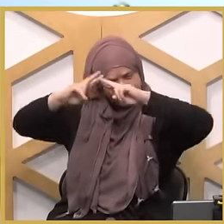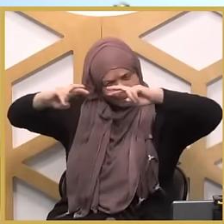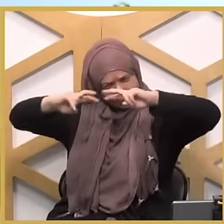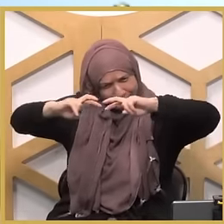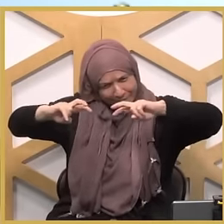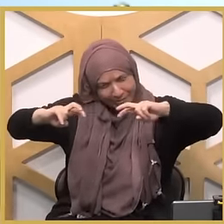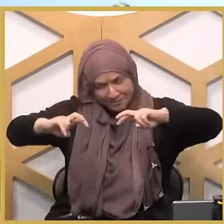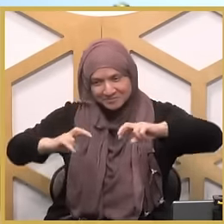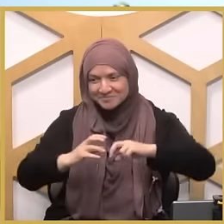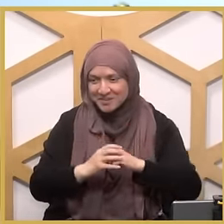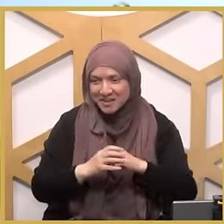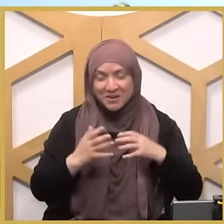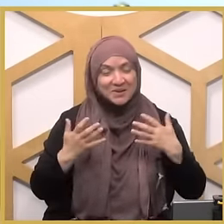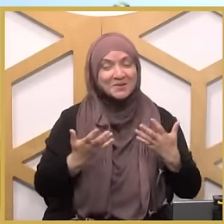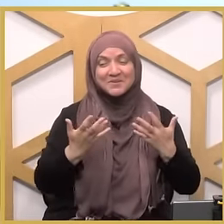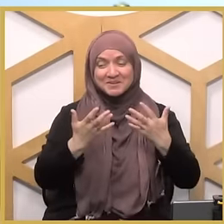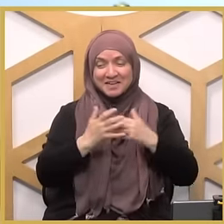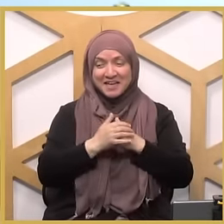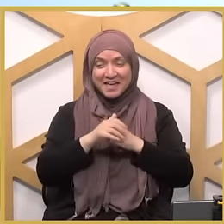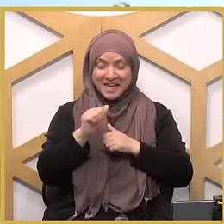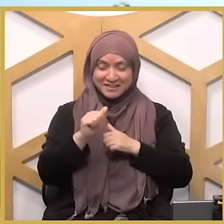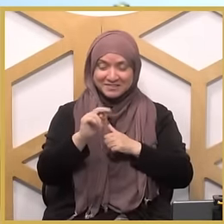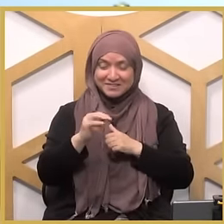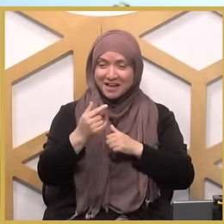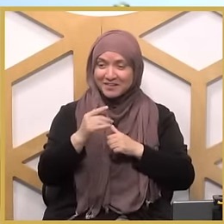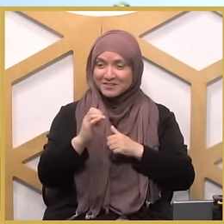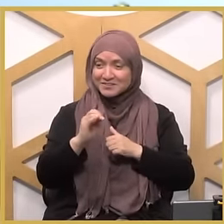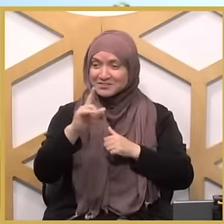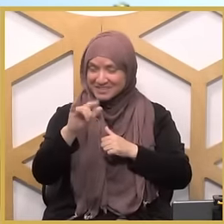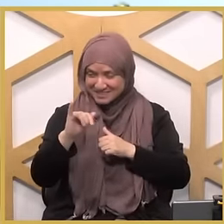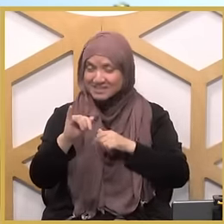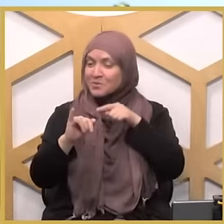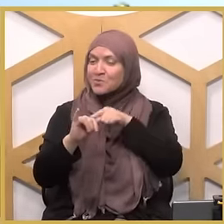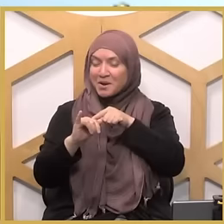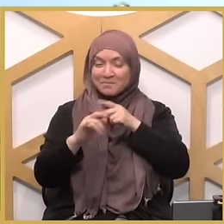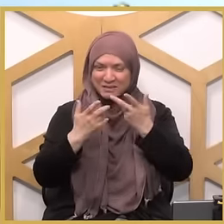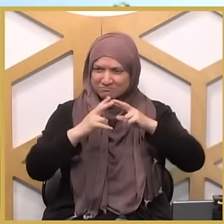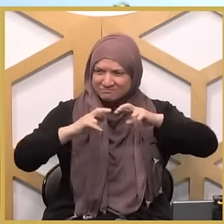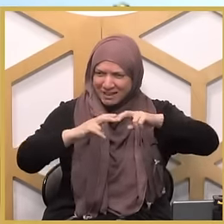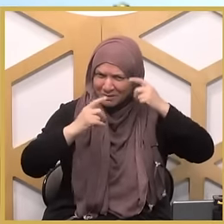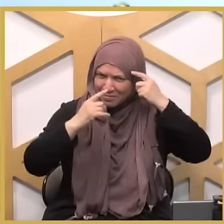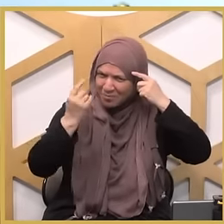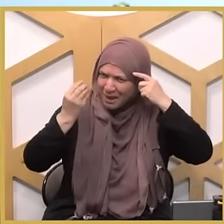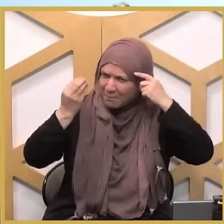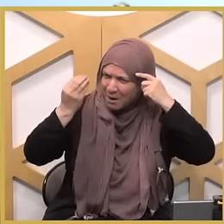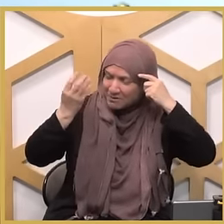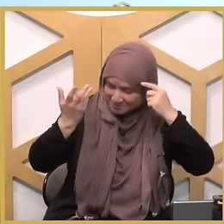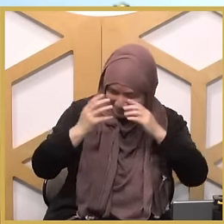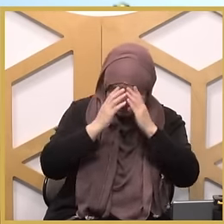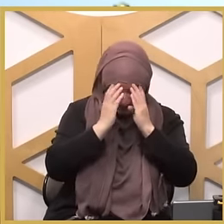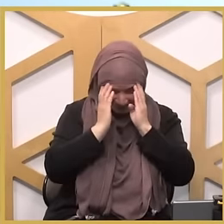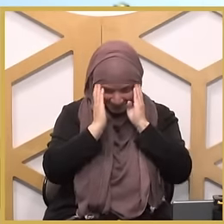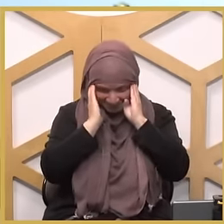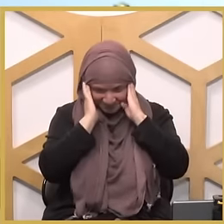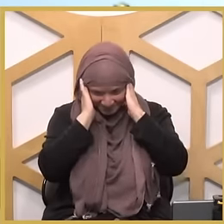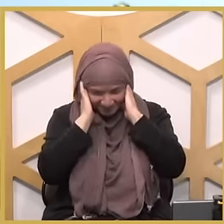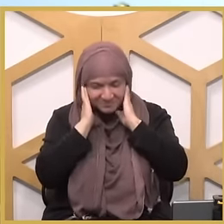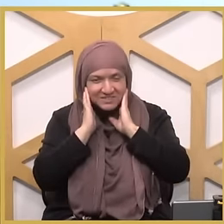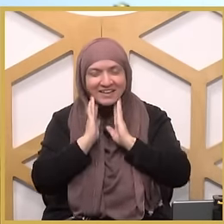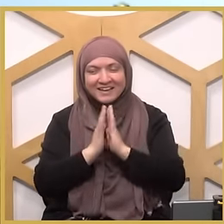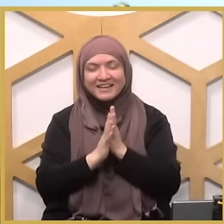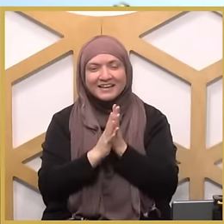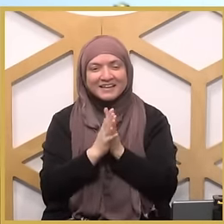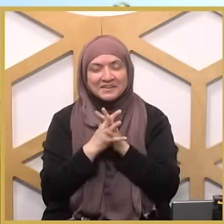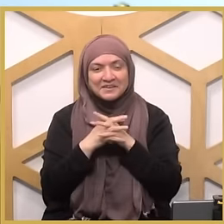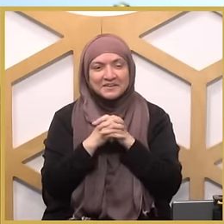analogy that I was thinking of. Not about romance, right? No. Actually, Maskeem, you're throwing me off, Norman. So We had the